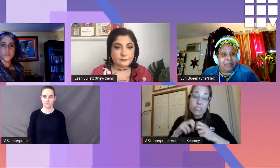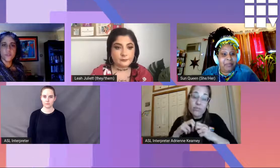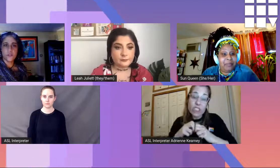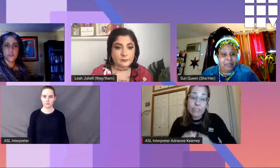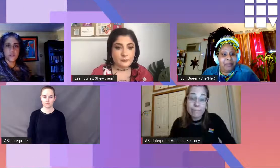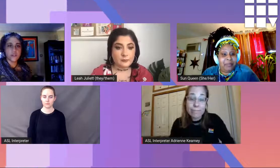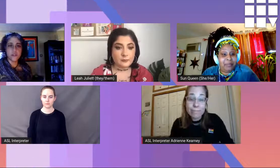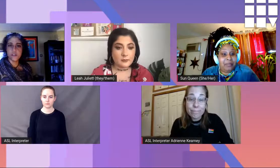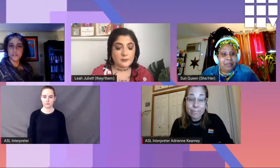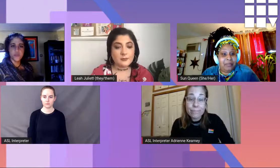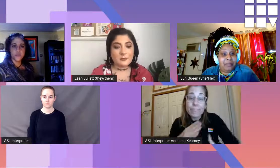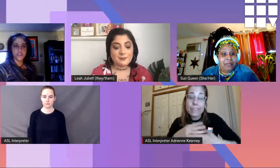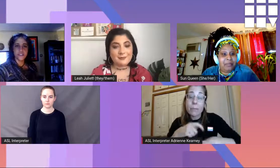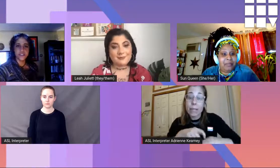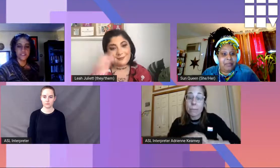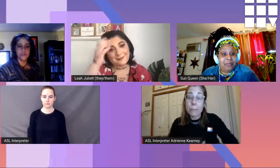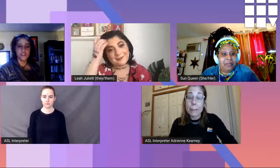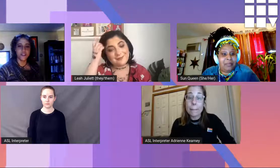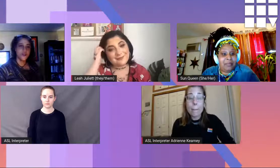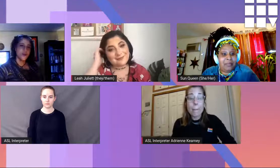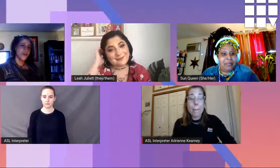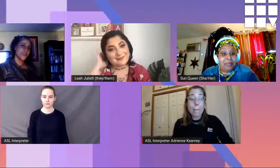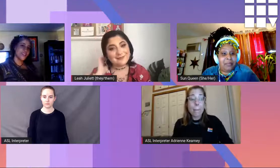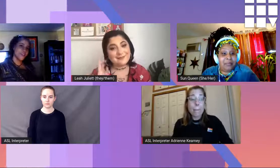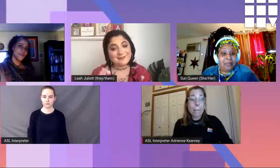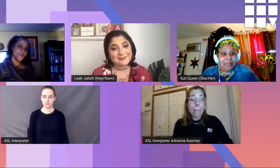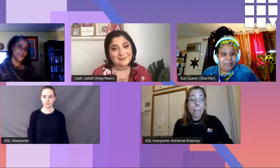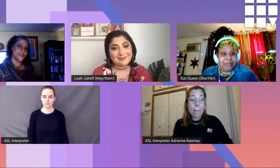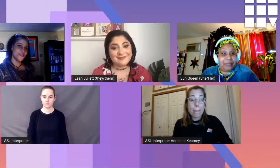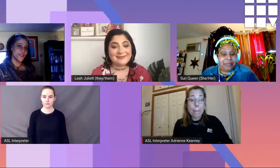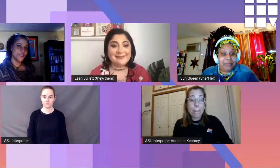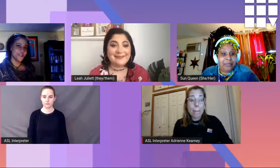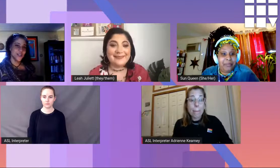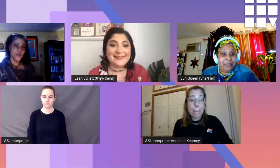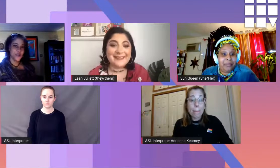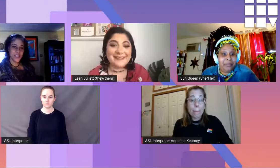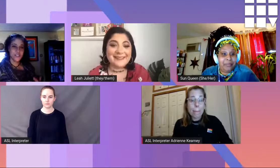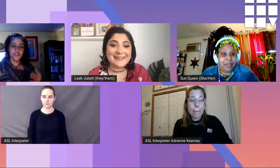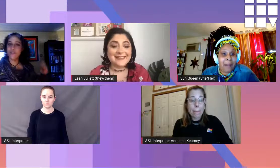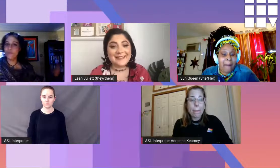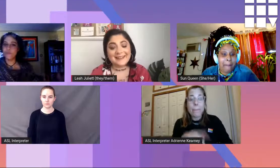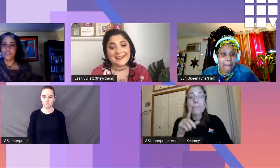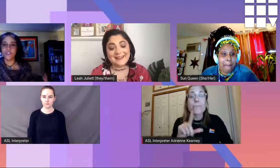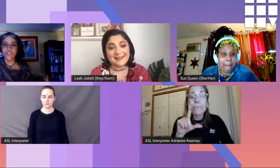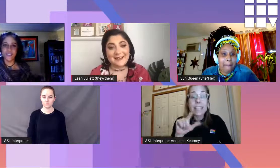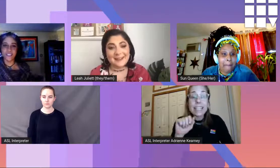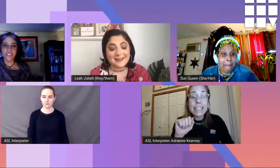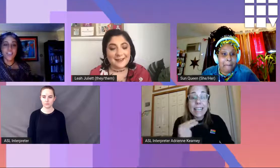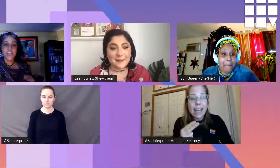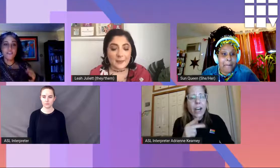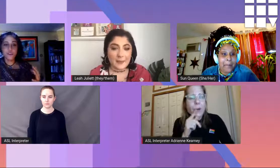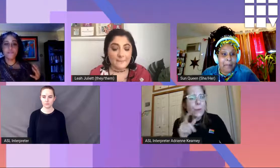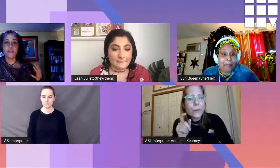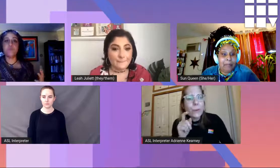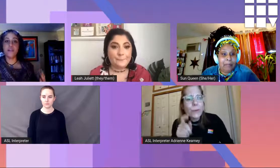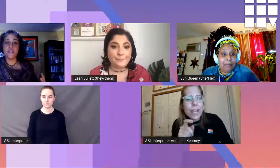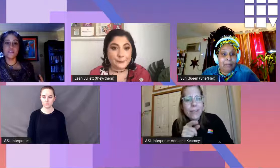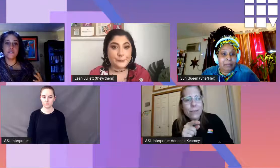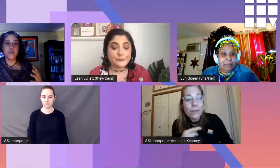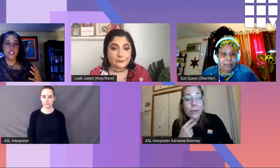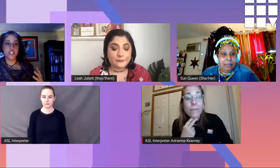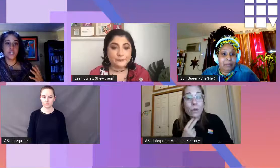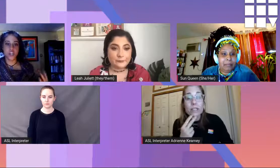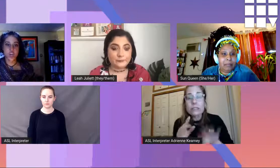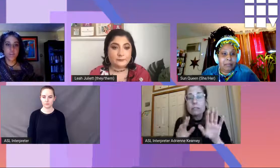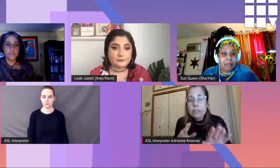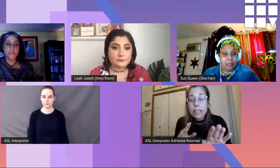Beautiful, thank you. And Leah, I'm going to come to you with the exact same thing. Who gave you your voice? Who allowed you? And I hope people, as they're listening to this, if you're offended by